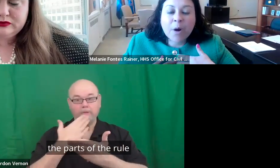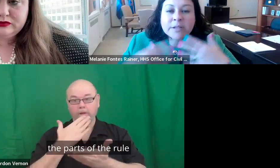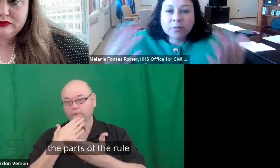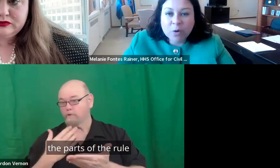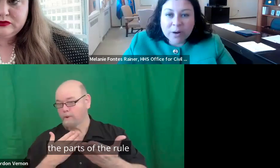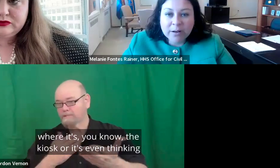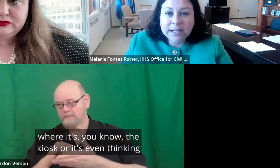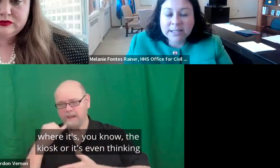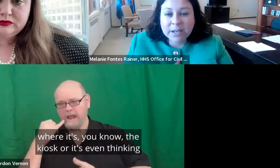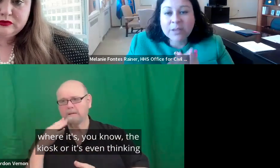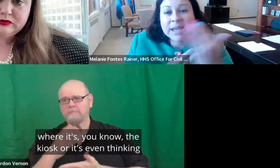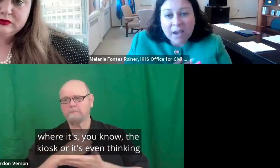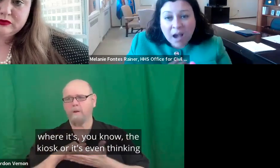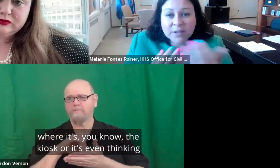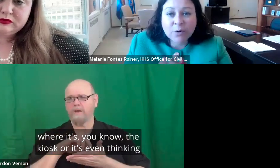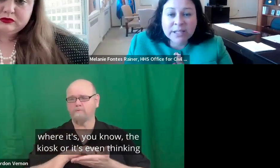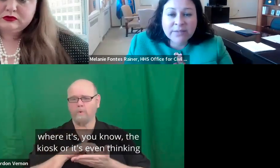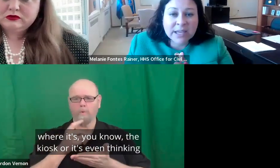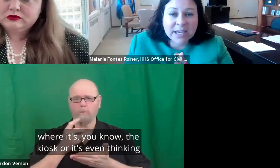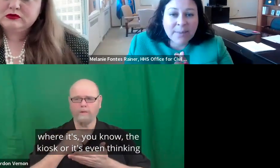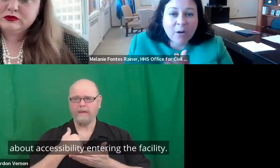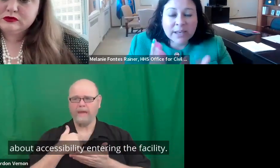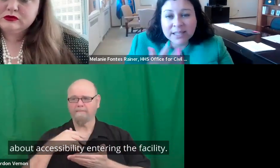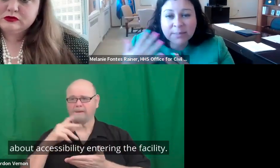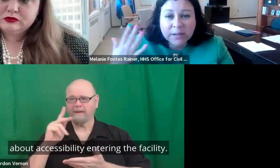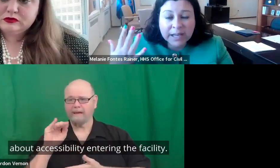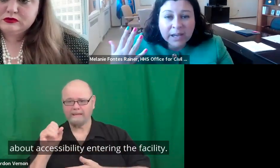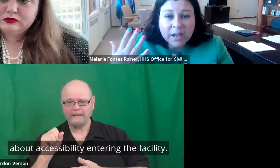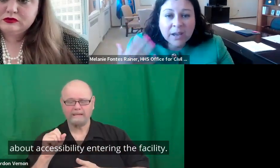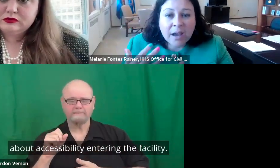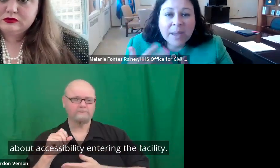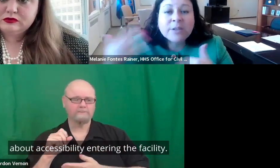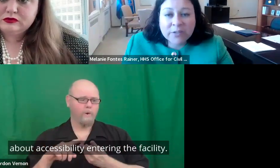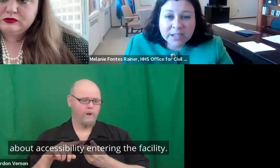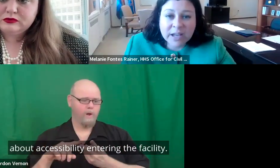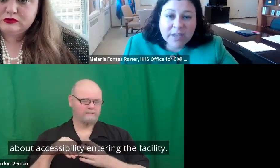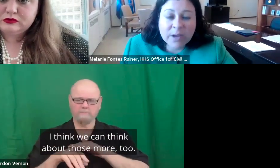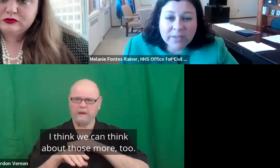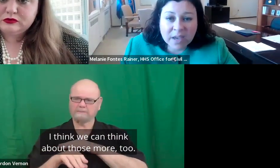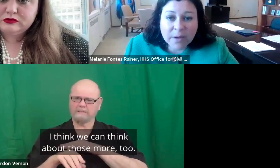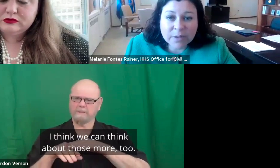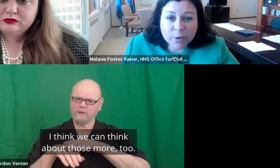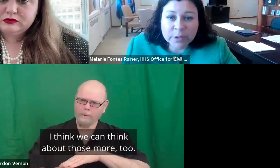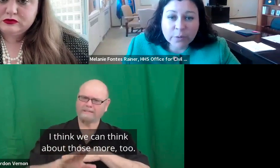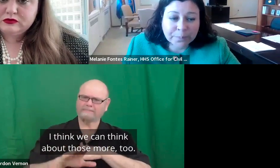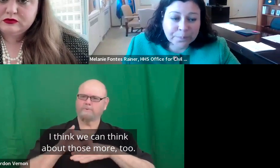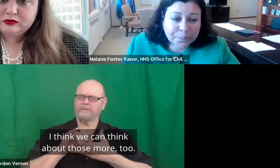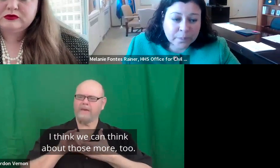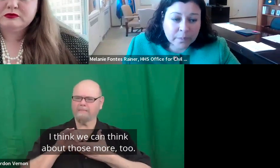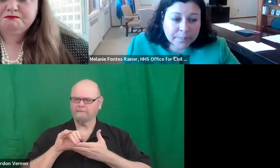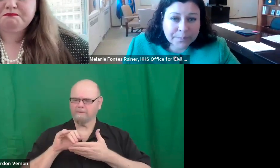the parts of the rule where it's, the kiosk, or it's even thinking about accessibility, entering the facility, I think we can think about those more